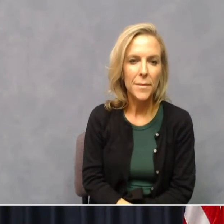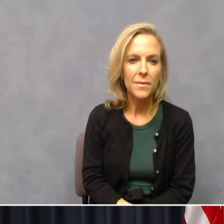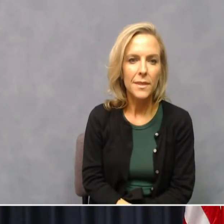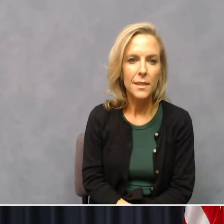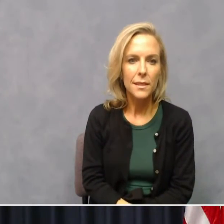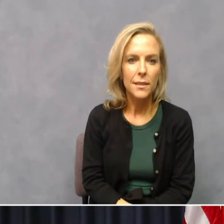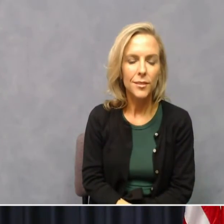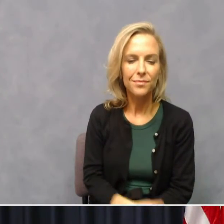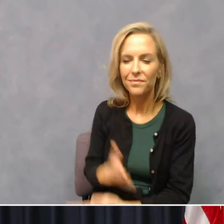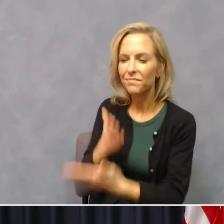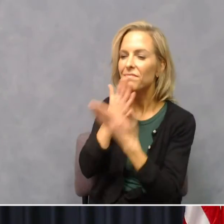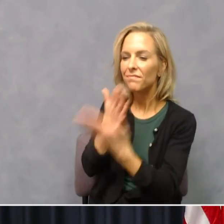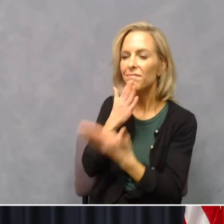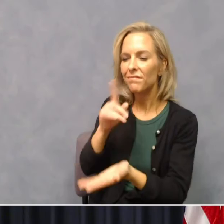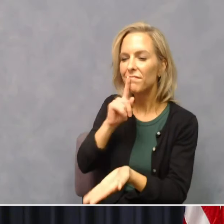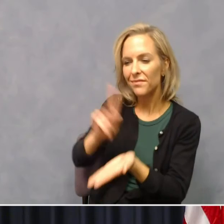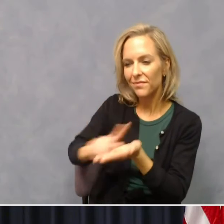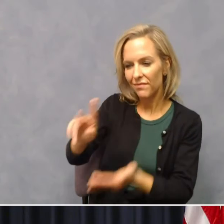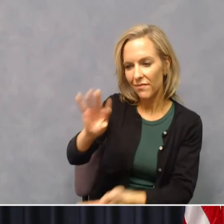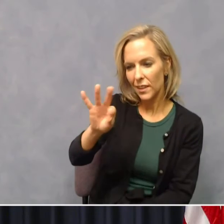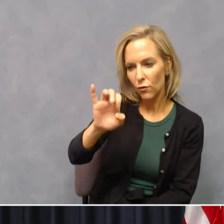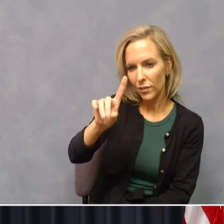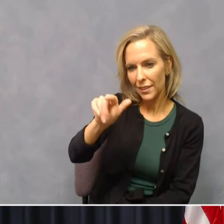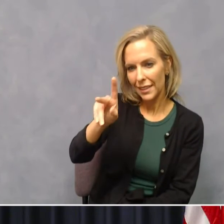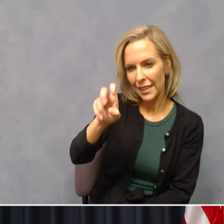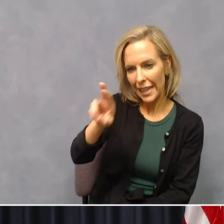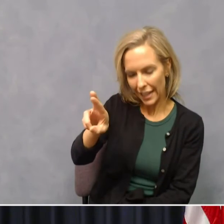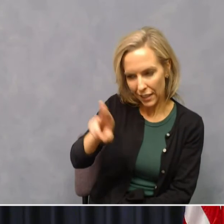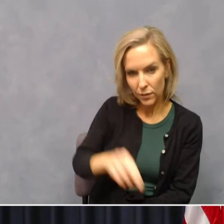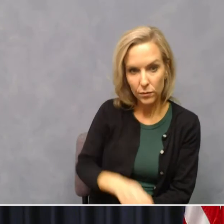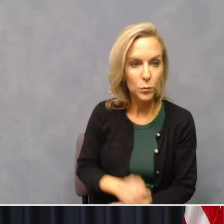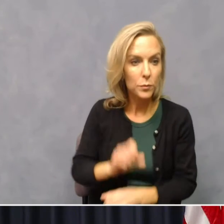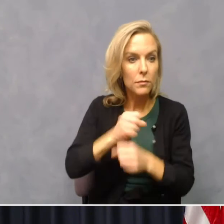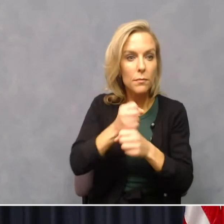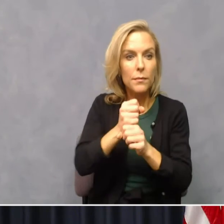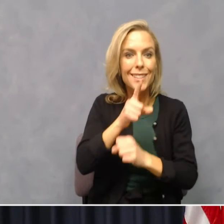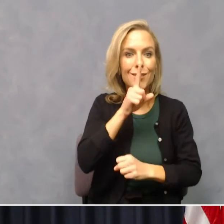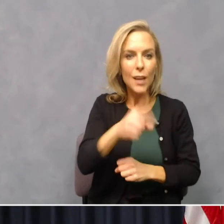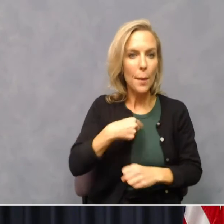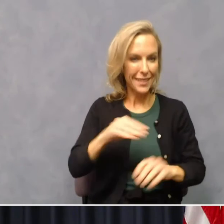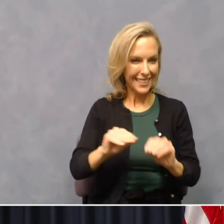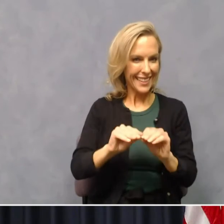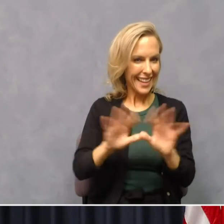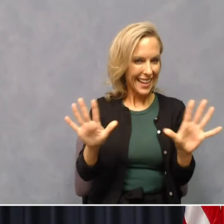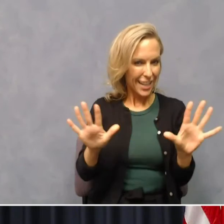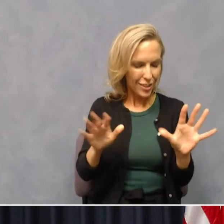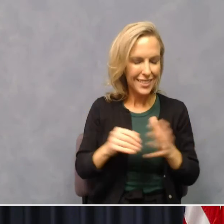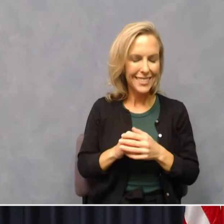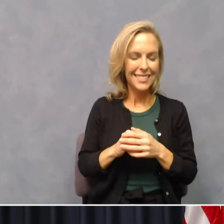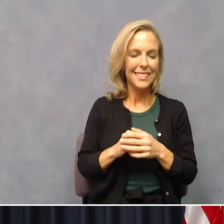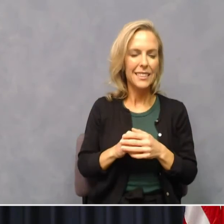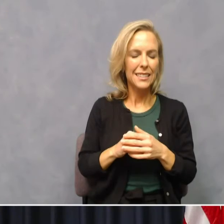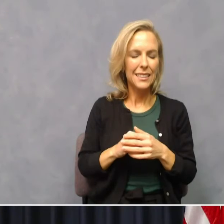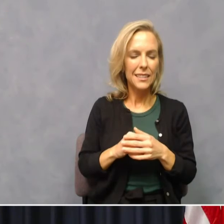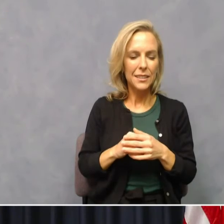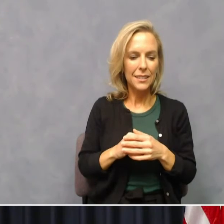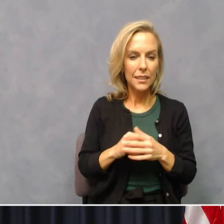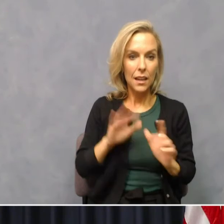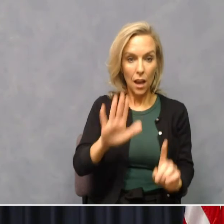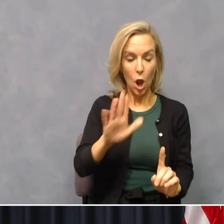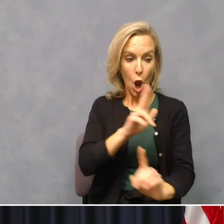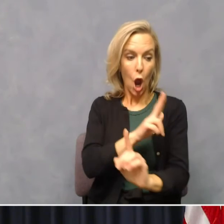Thank you, Secretary Friedlander. Just to make sure I'm clear, and I don't think that I was, hospitals are